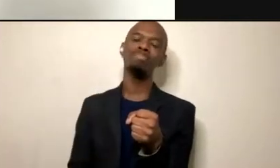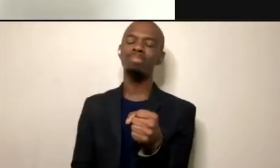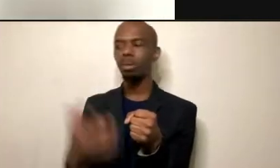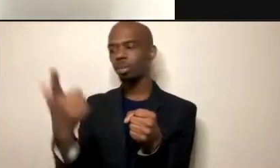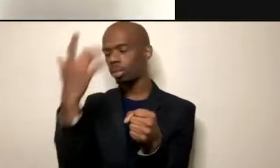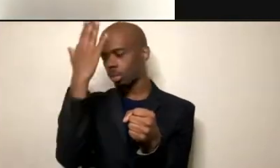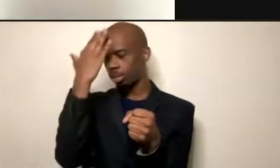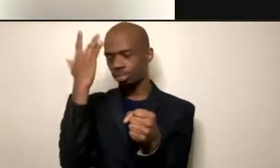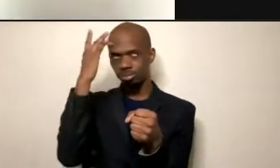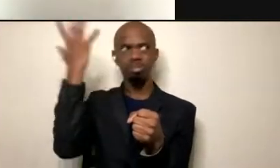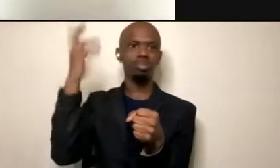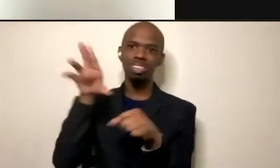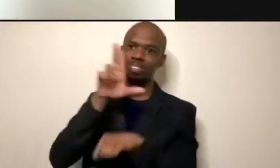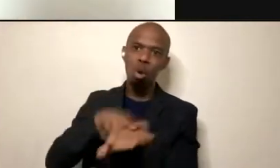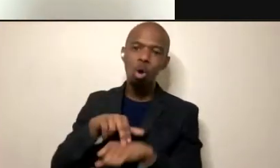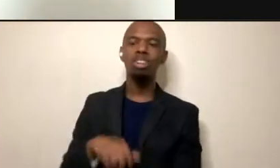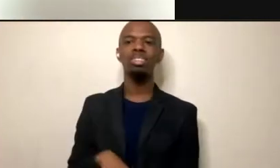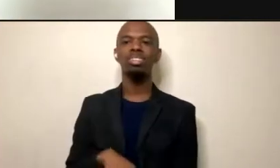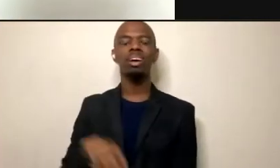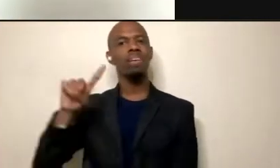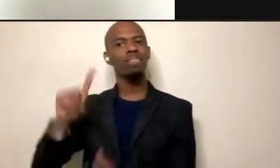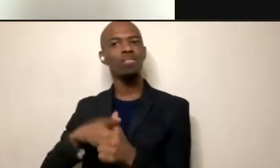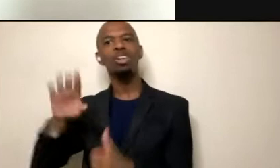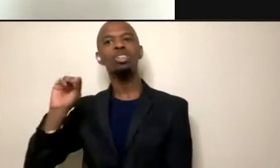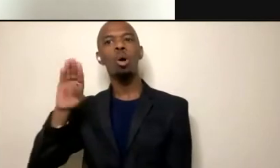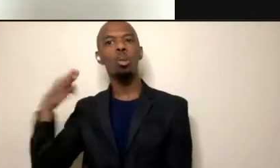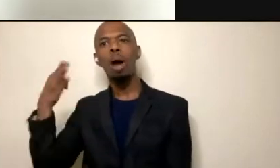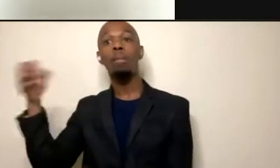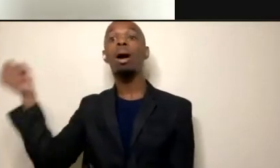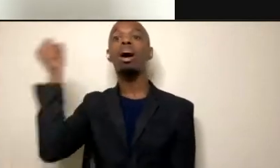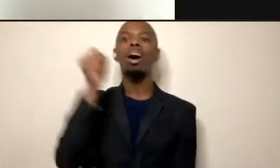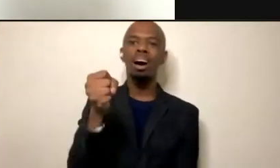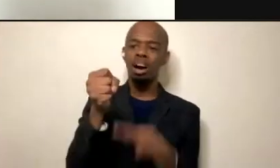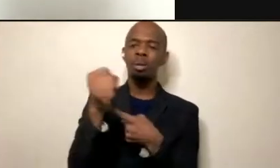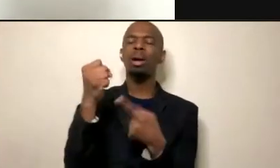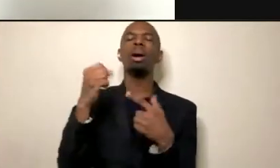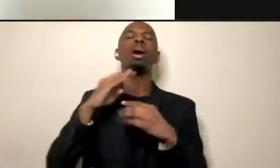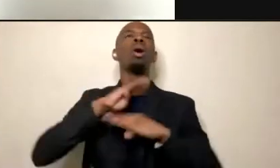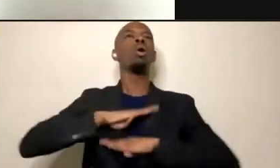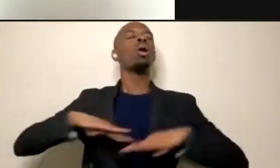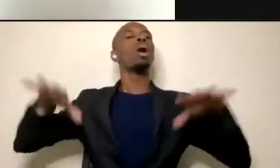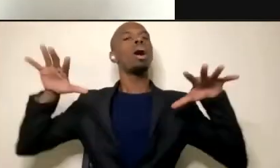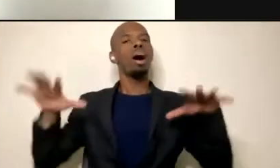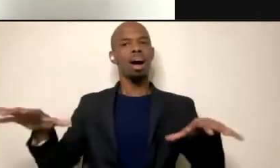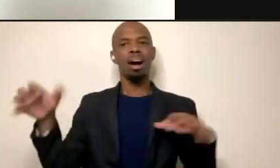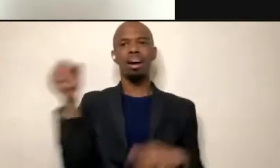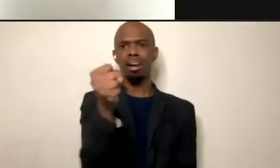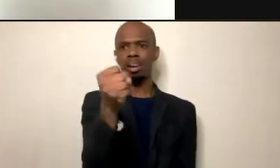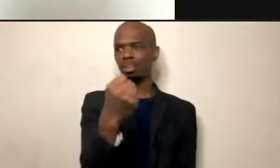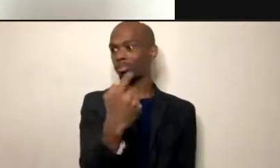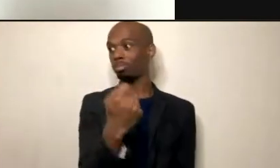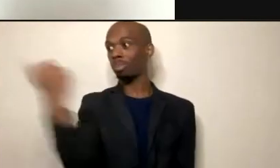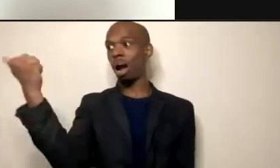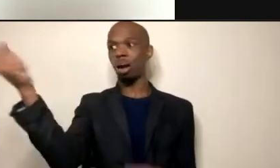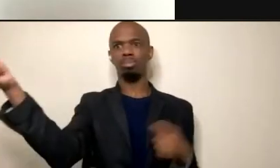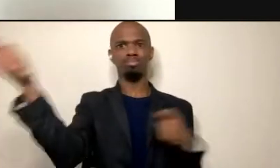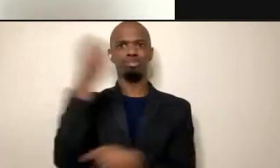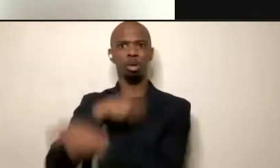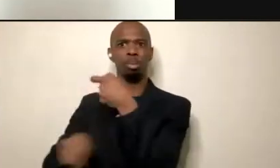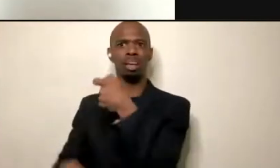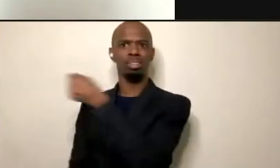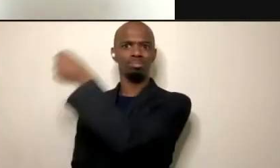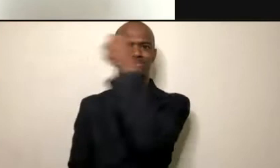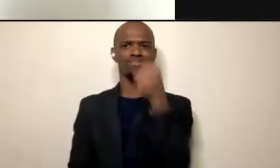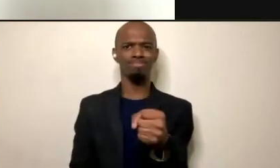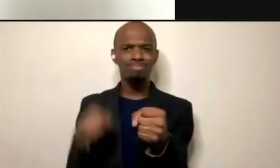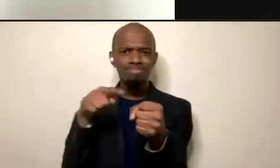Yeah, so I just could see the thing happening, and it was very discomforting.